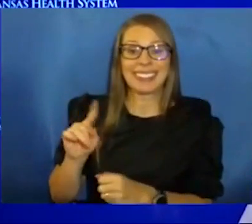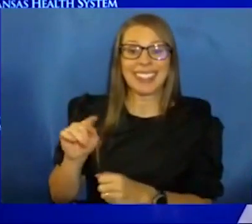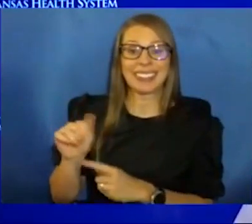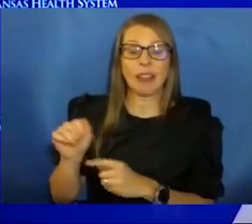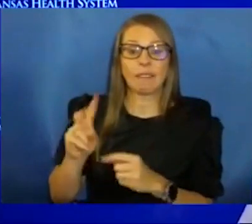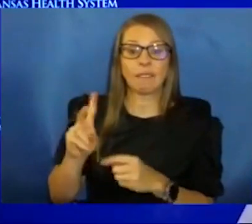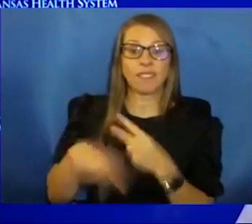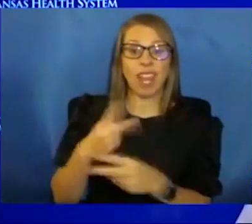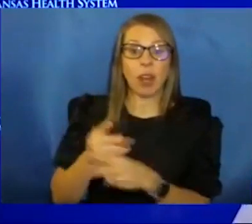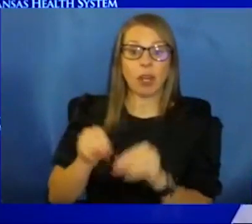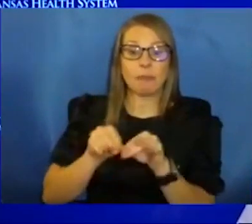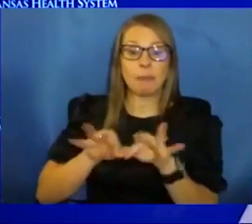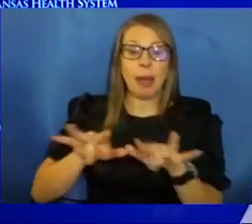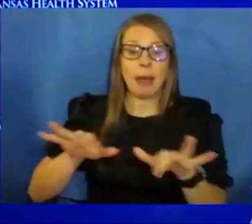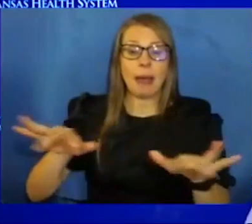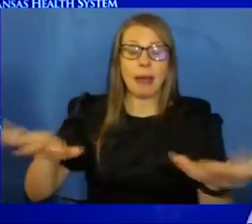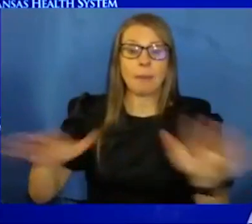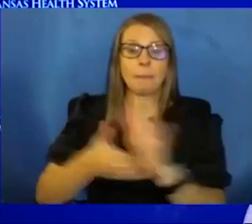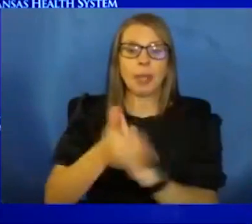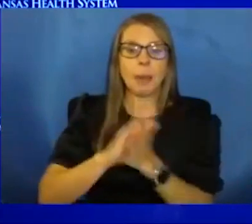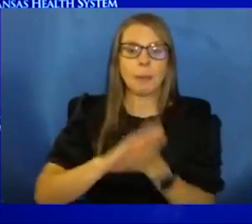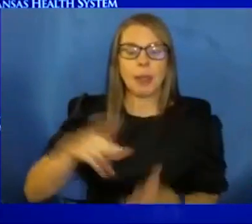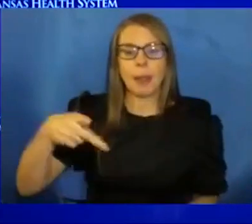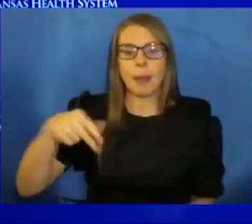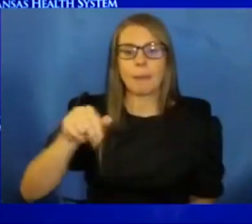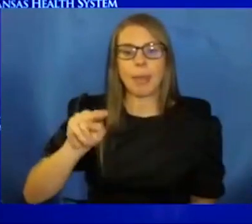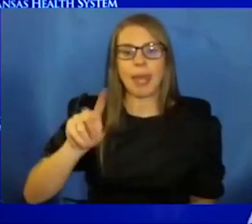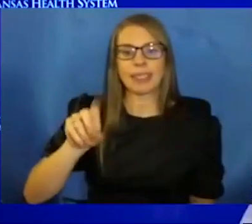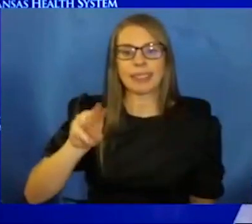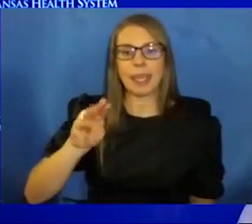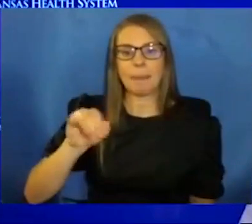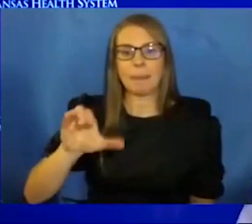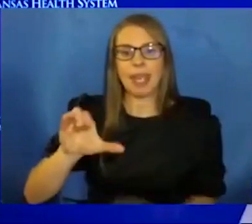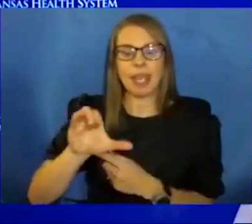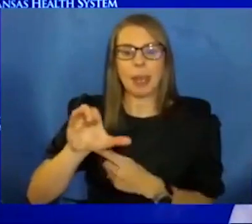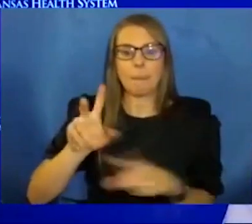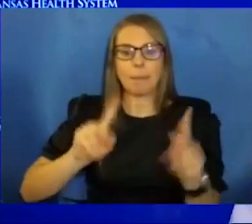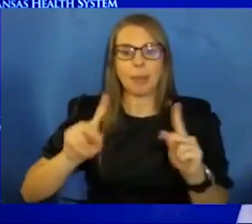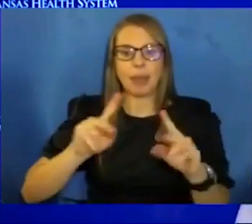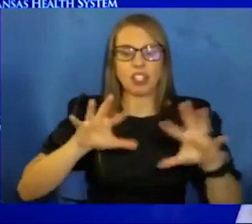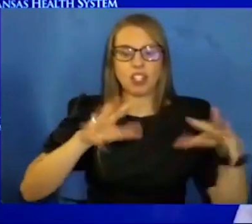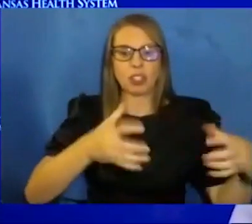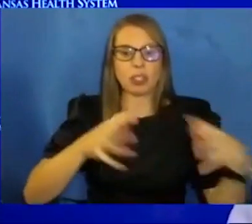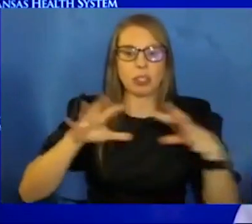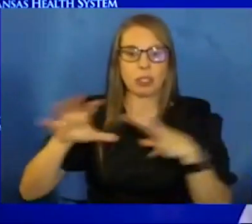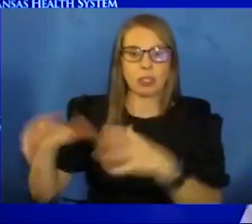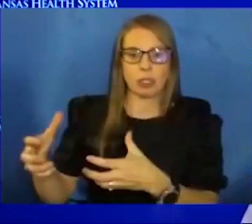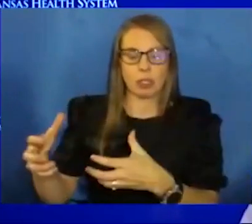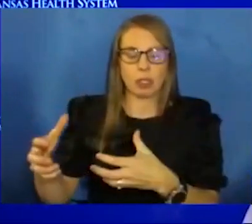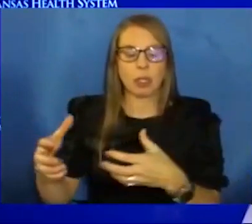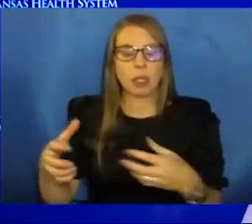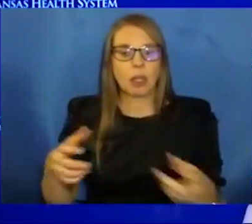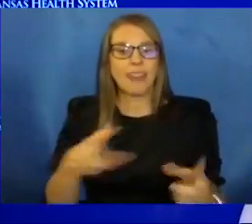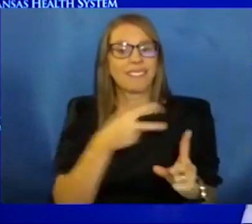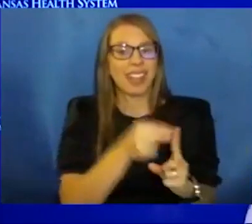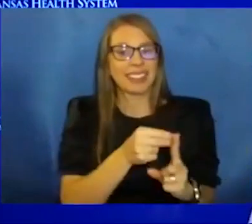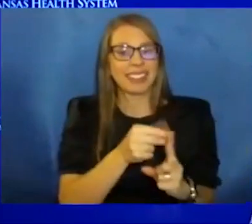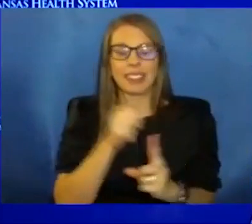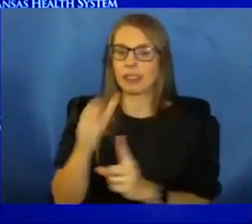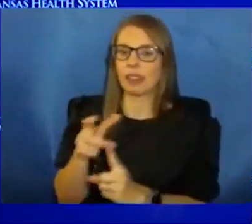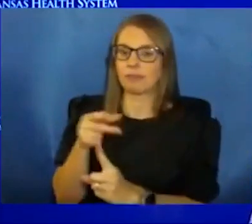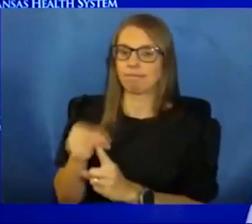may be living in. And by that, I mean how many people are going to be vaccinated. What we have continued to say now for the past several weeks, especially with the surge in